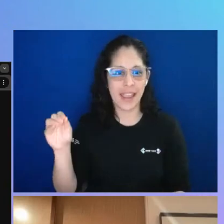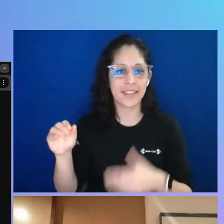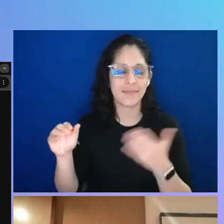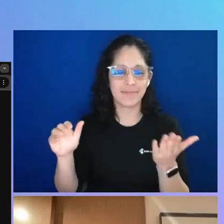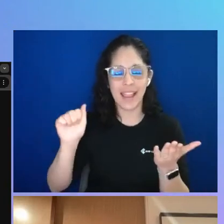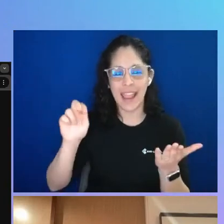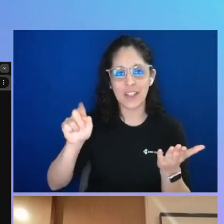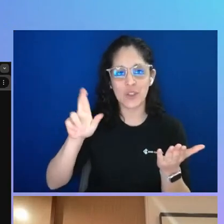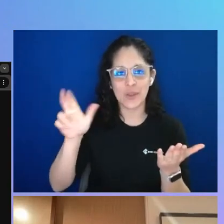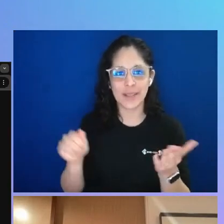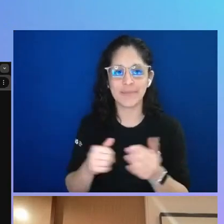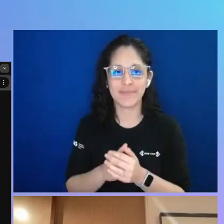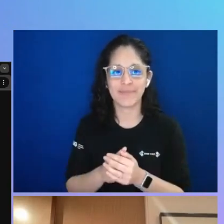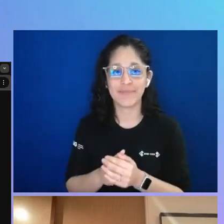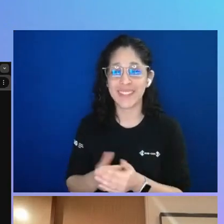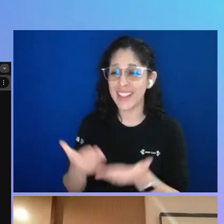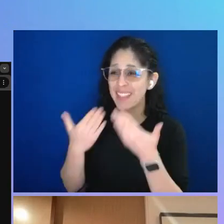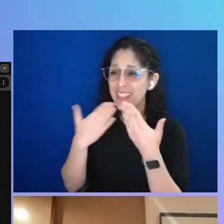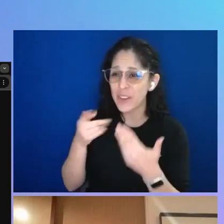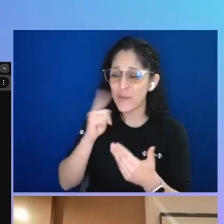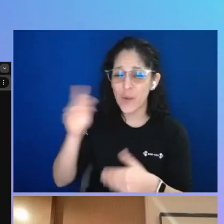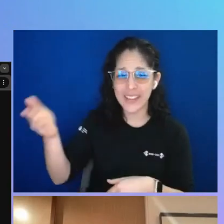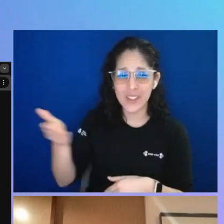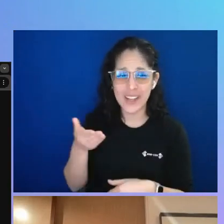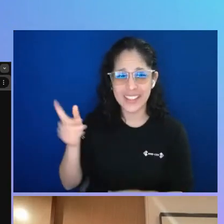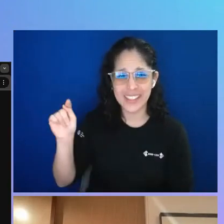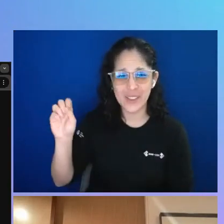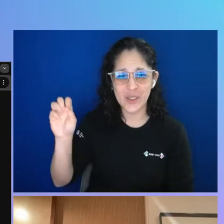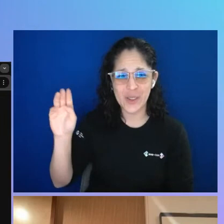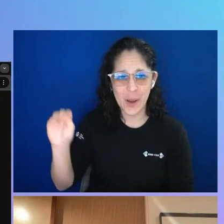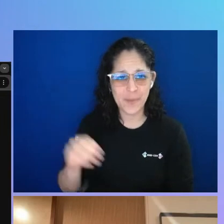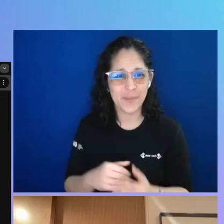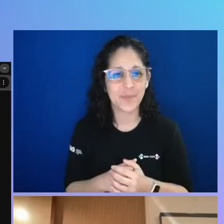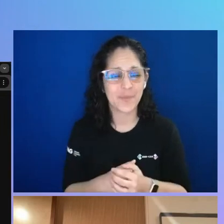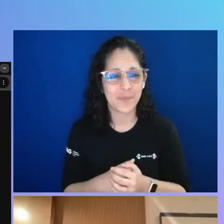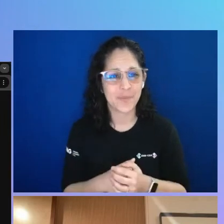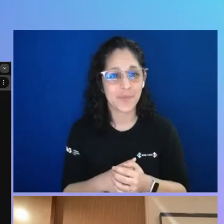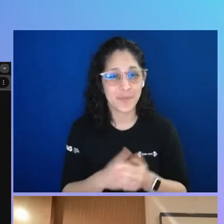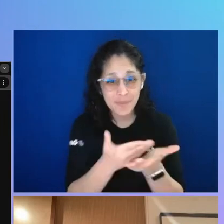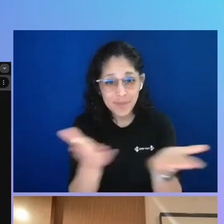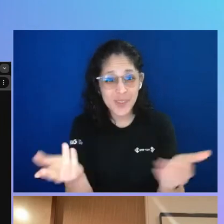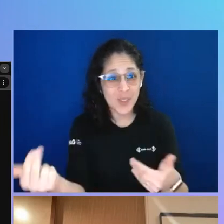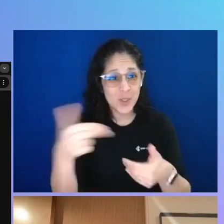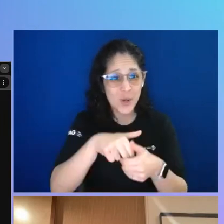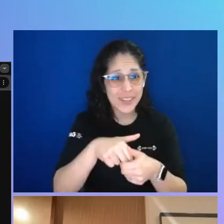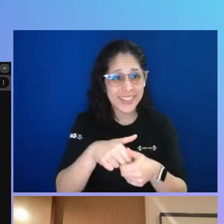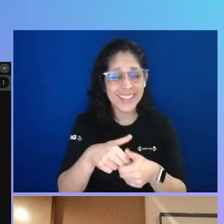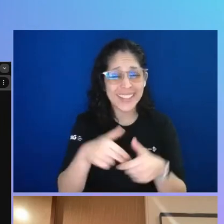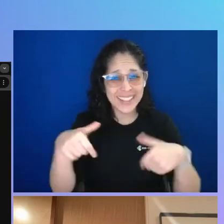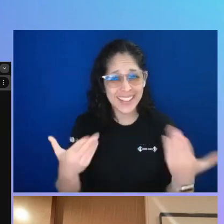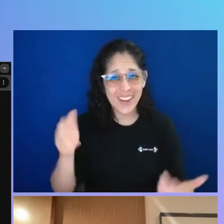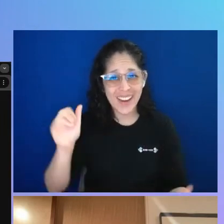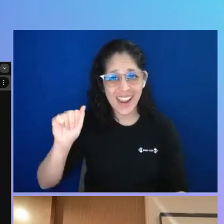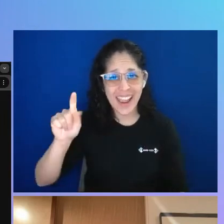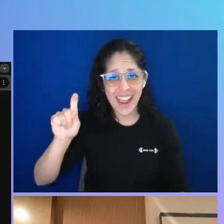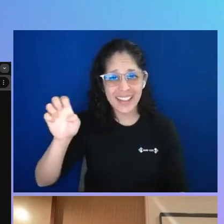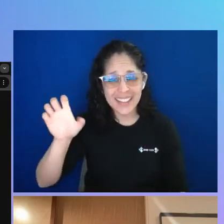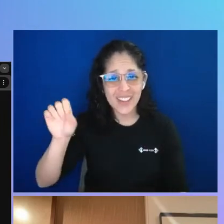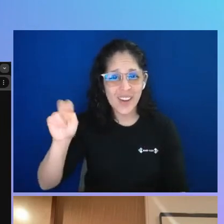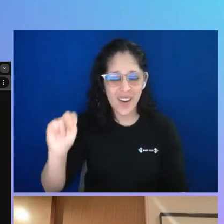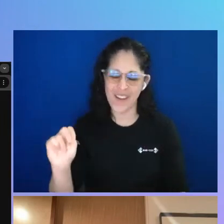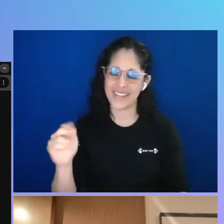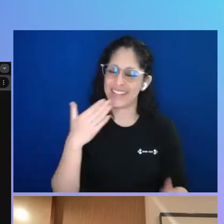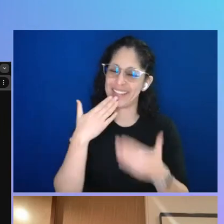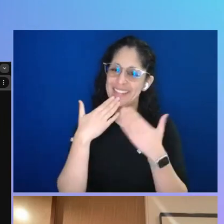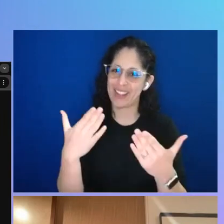Thank you for the introduction, Tom. And thank you everyone for joining us today at AxeCon. We're thrilled to have you here. Our